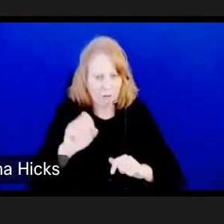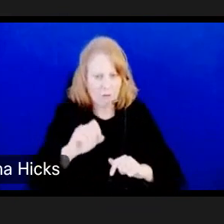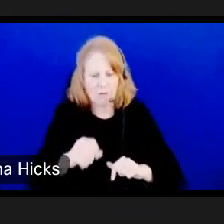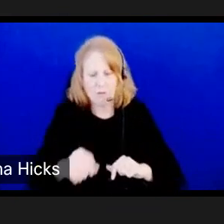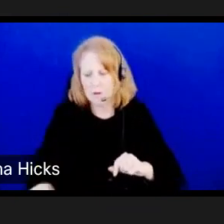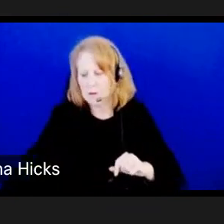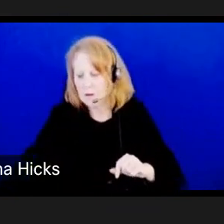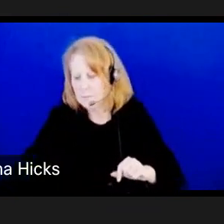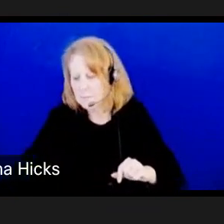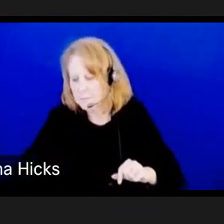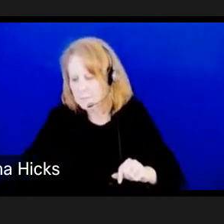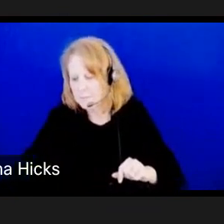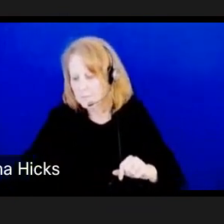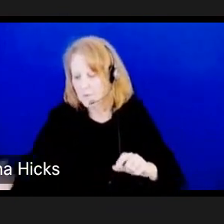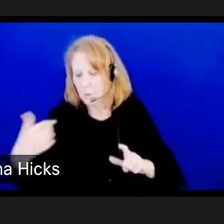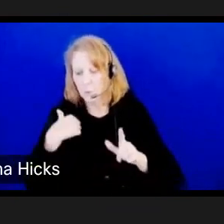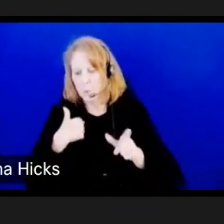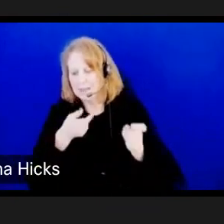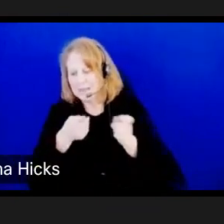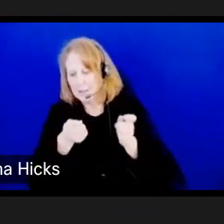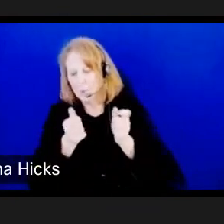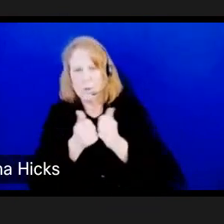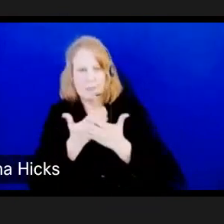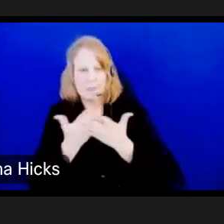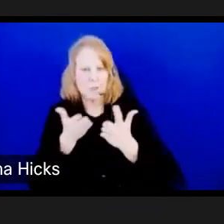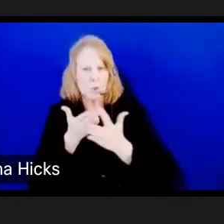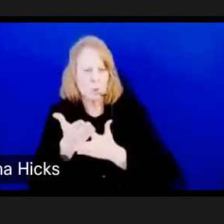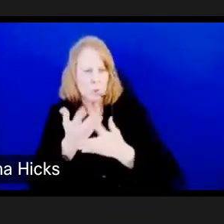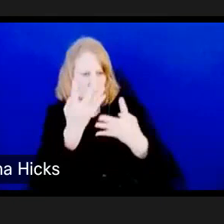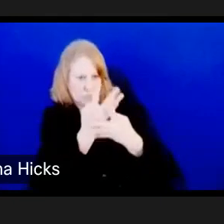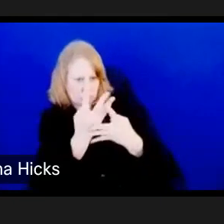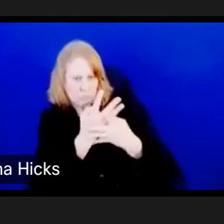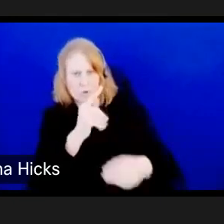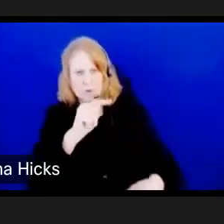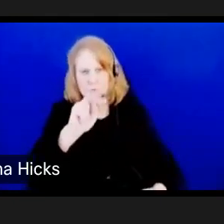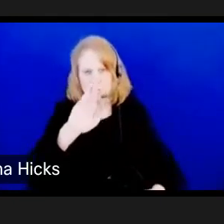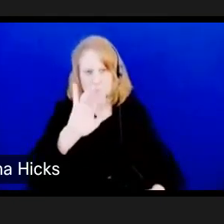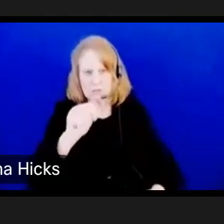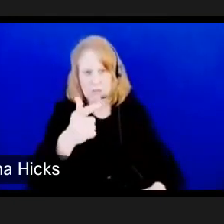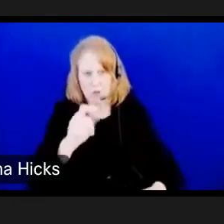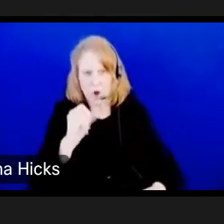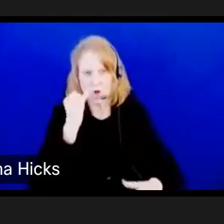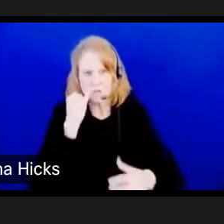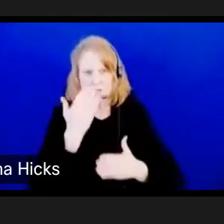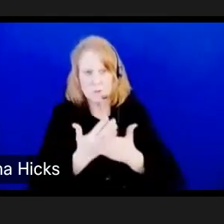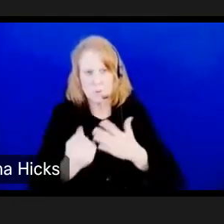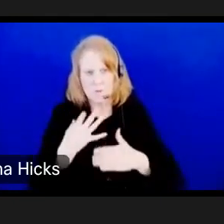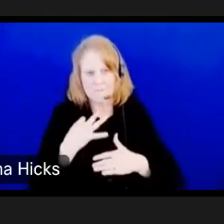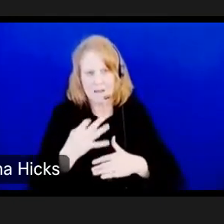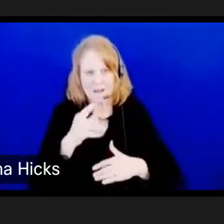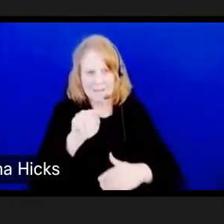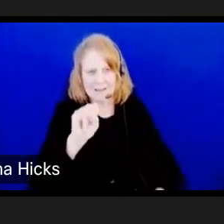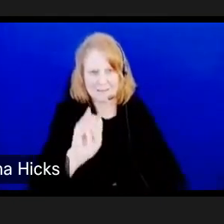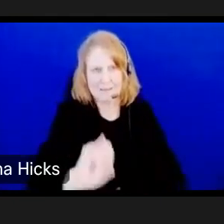with things through a triage system. So if somebody files a TSI that is very complex